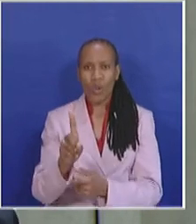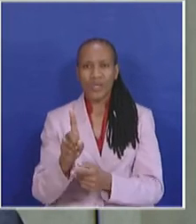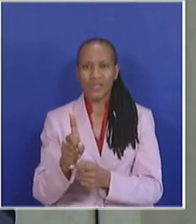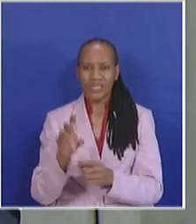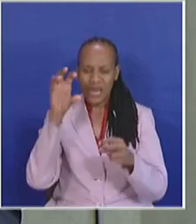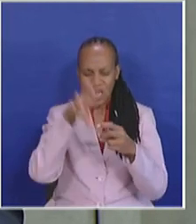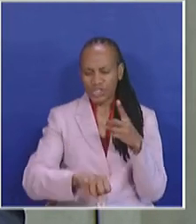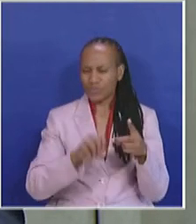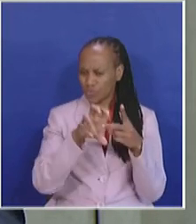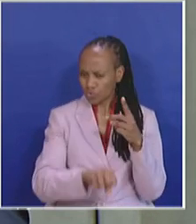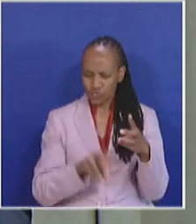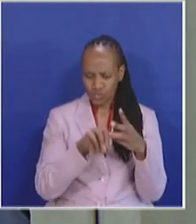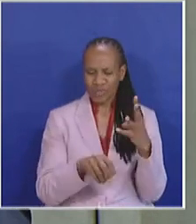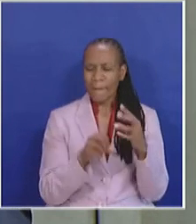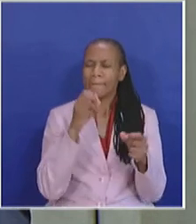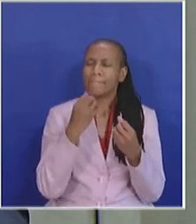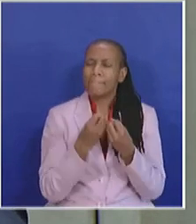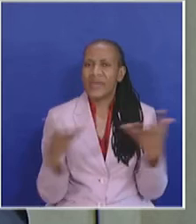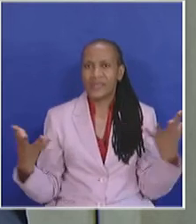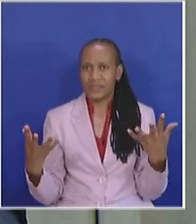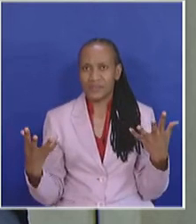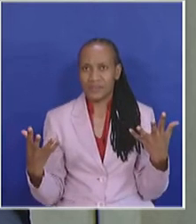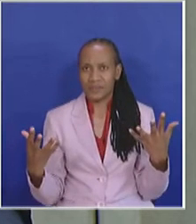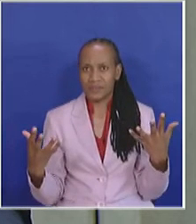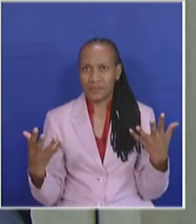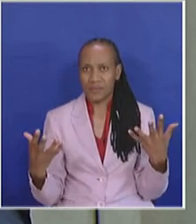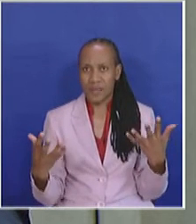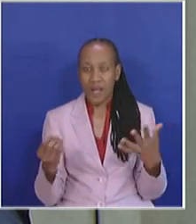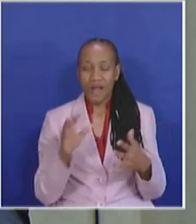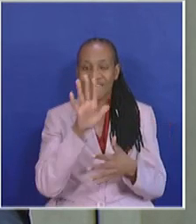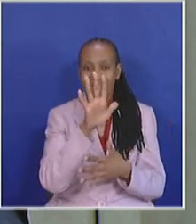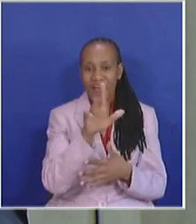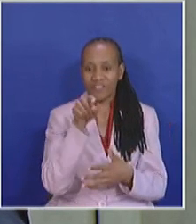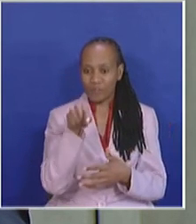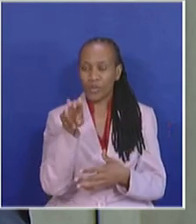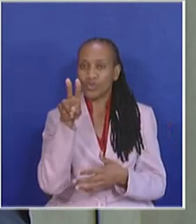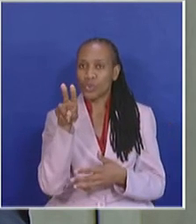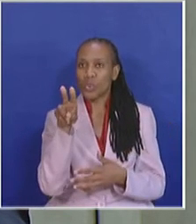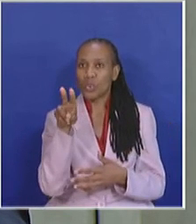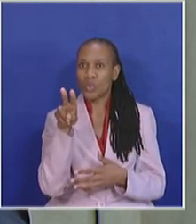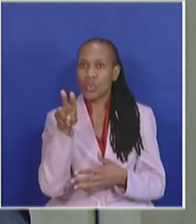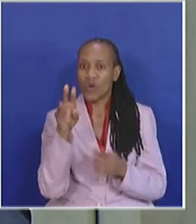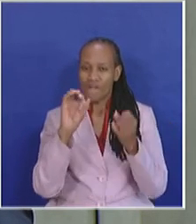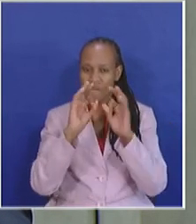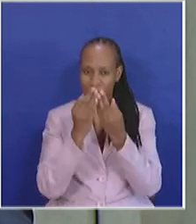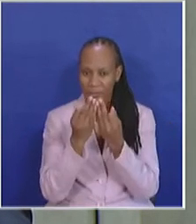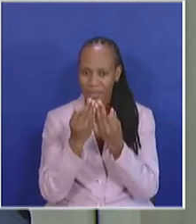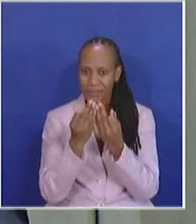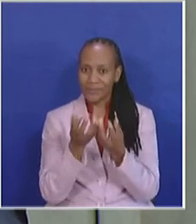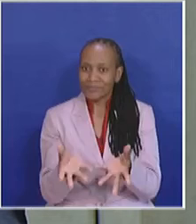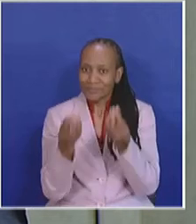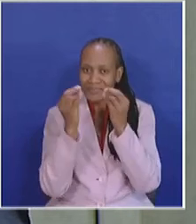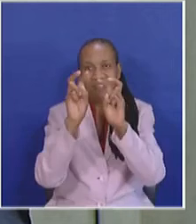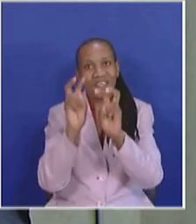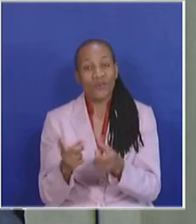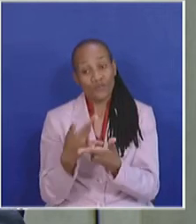era. As a case in point, while only 5.2 million households were connected to the grid at the start of our